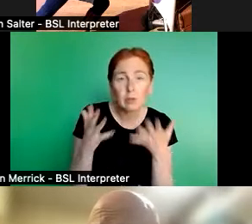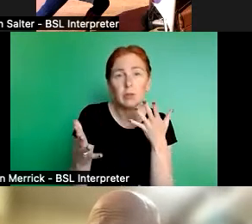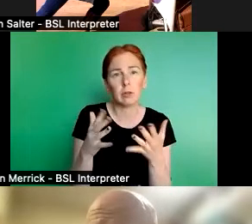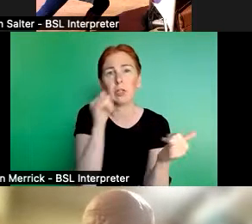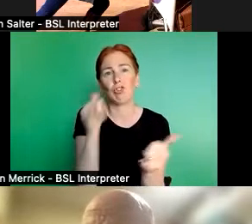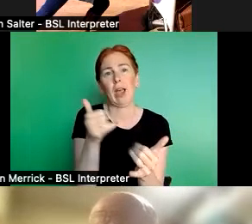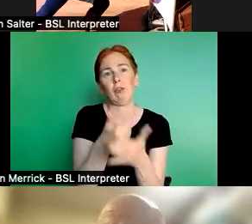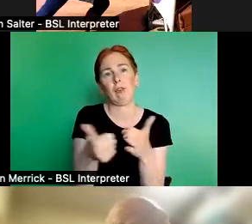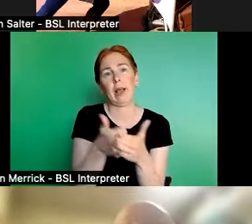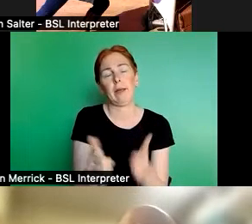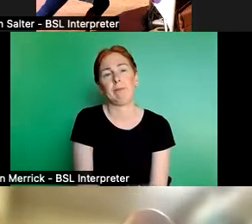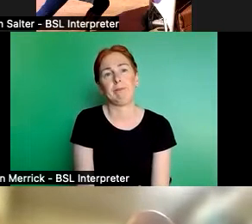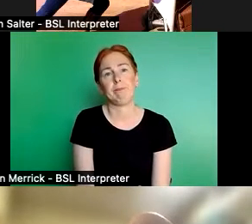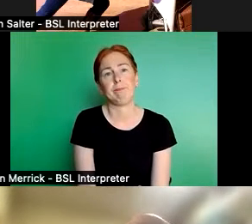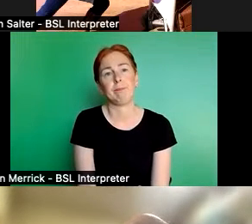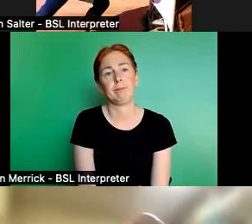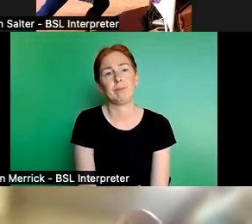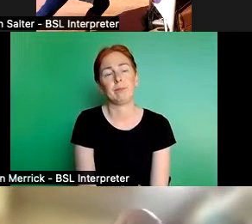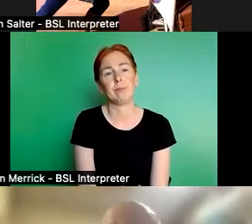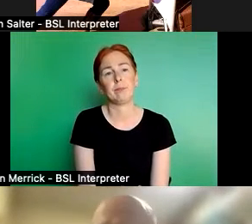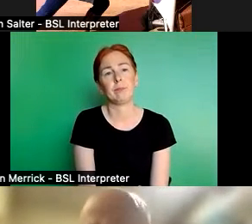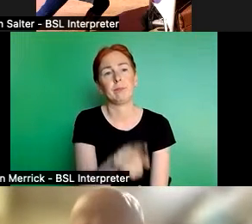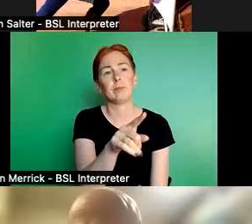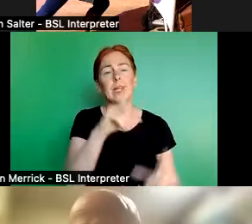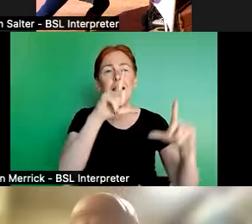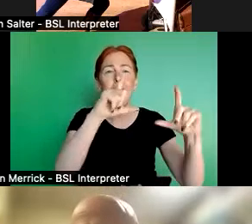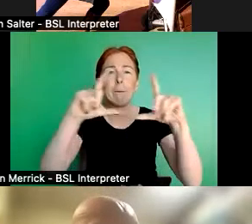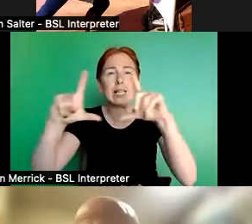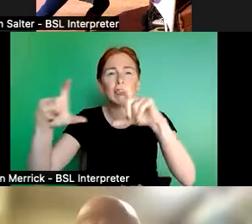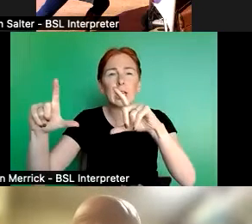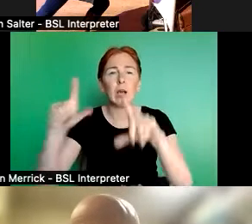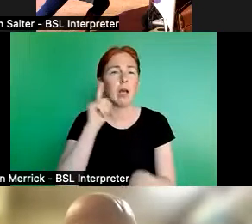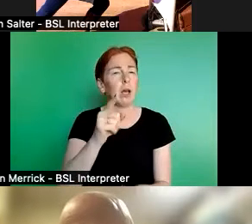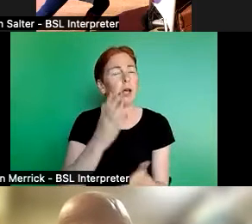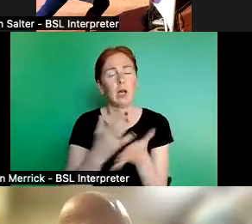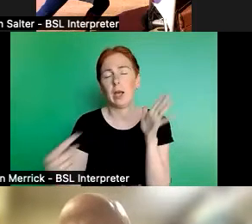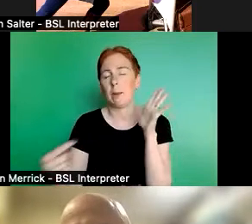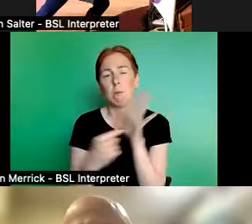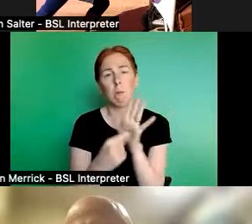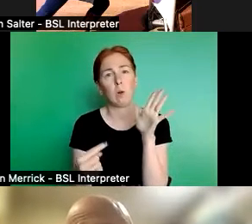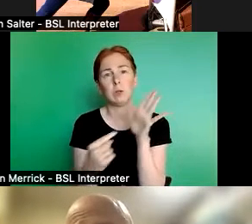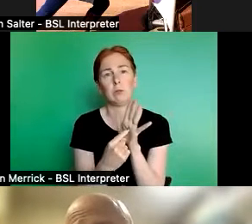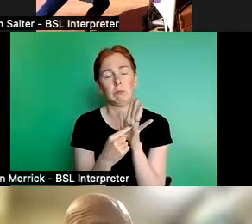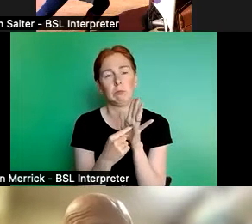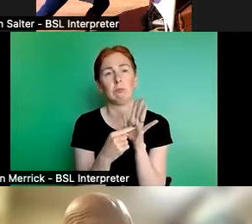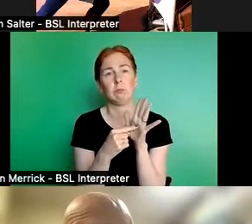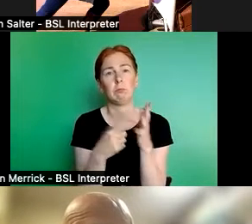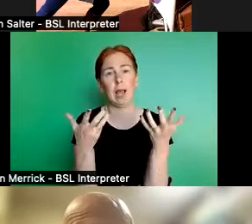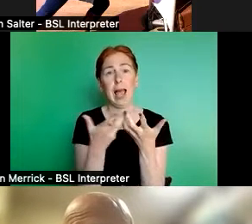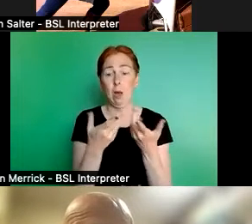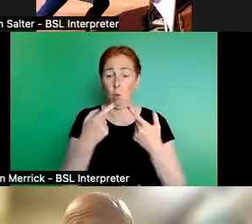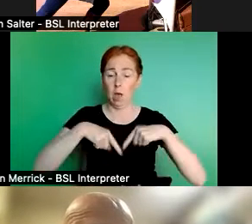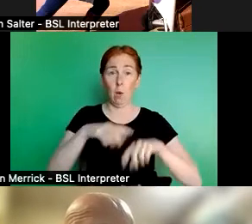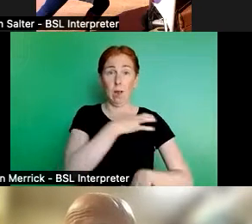And imaging's become so important. It's transformed the way that we conduct our